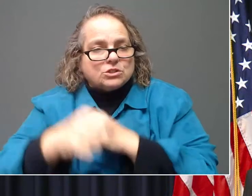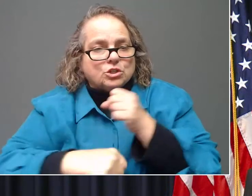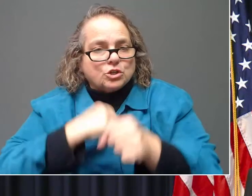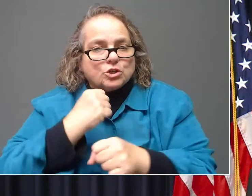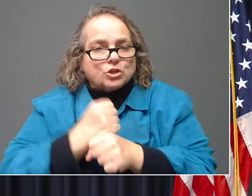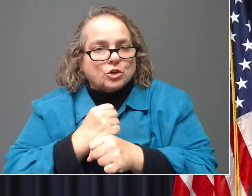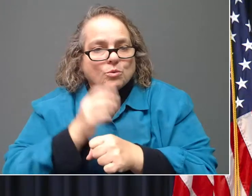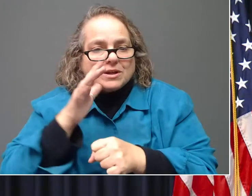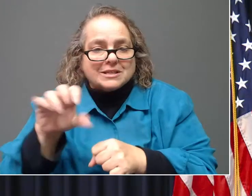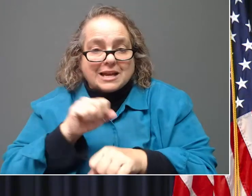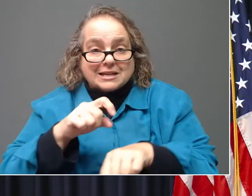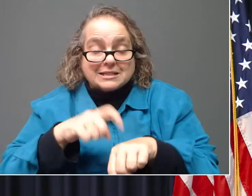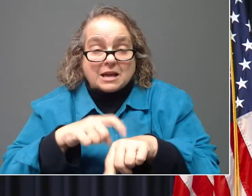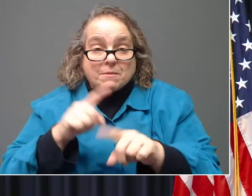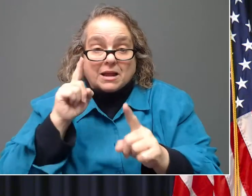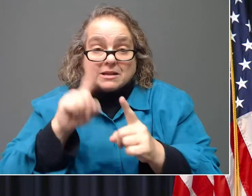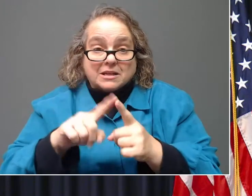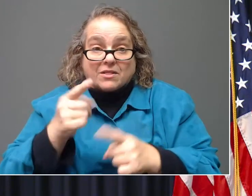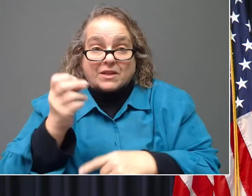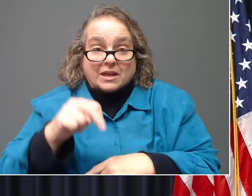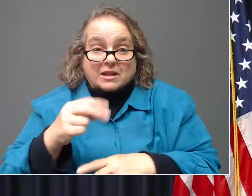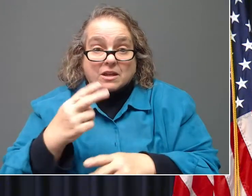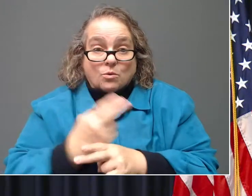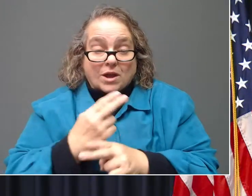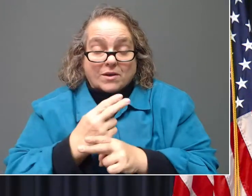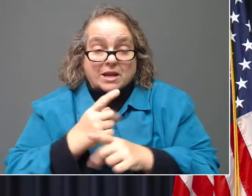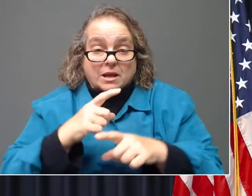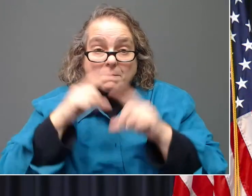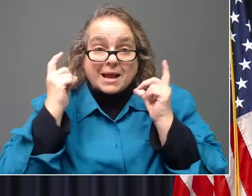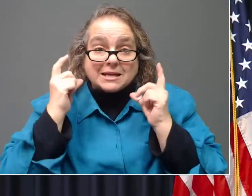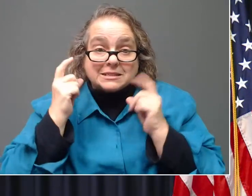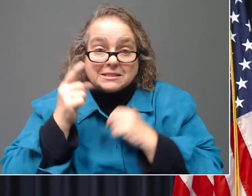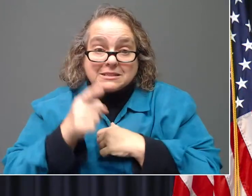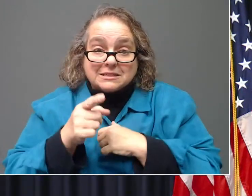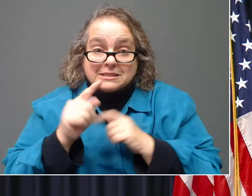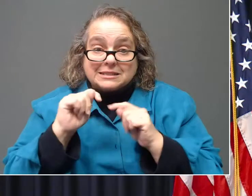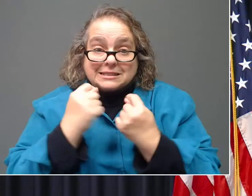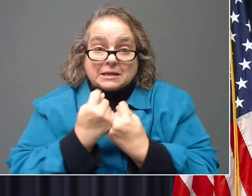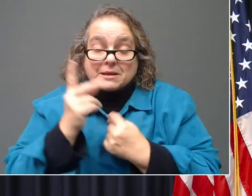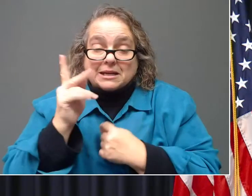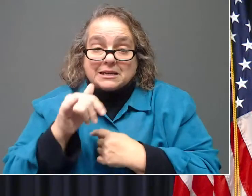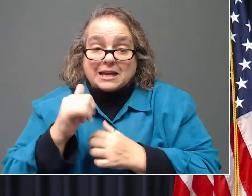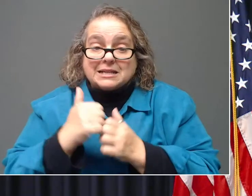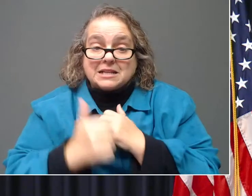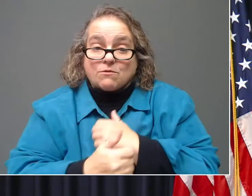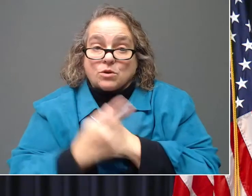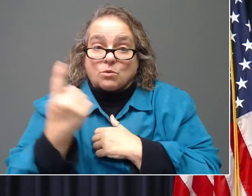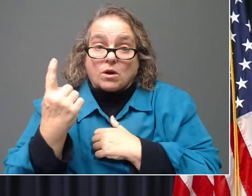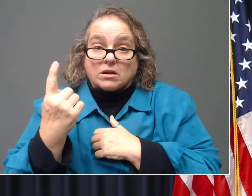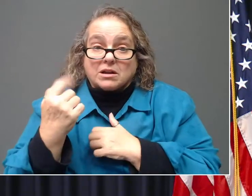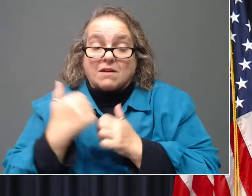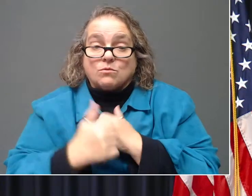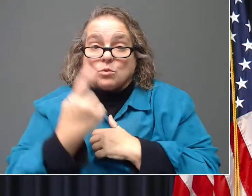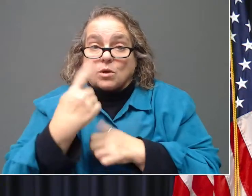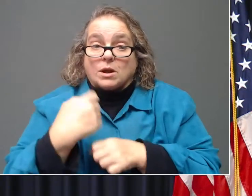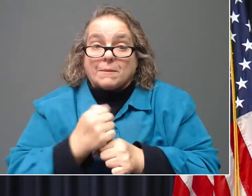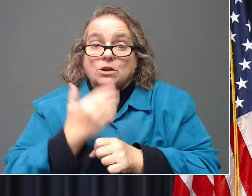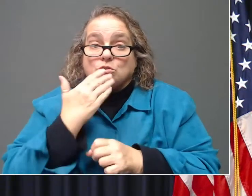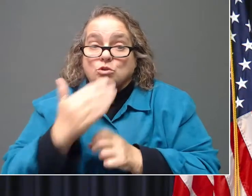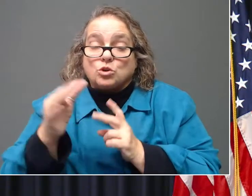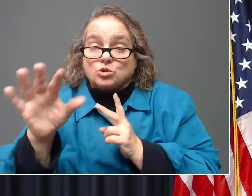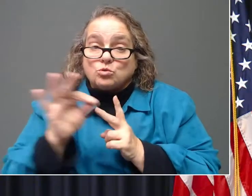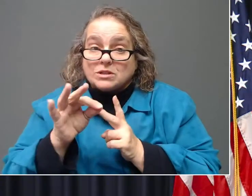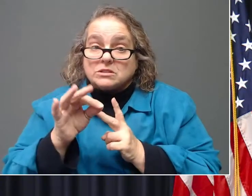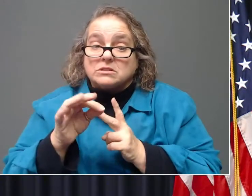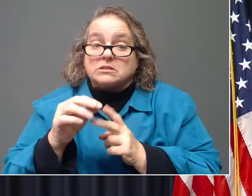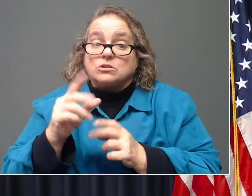time, but until then, keep wearing this mask. Remember, Team Kentucky is everybody. Is everybody making good choices? Is everybody doing the